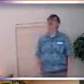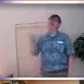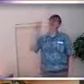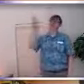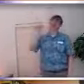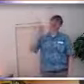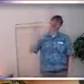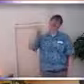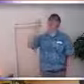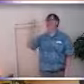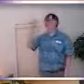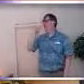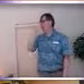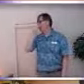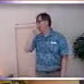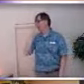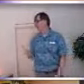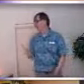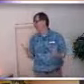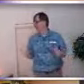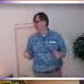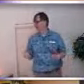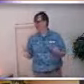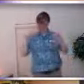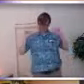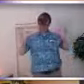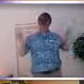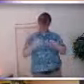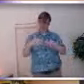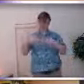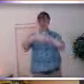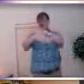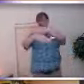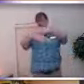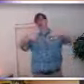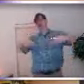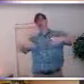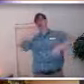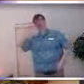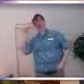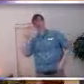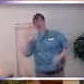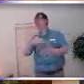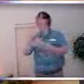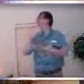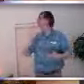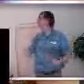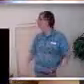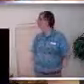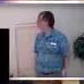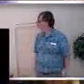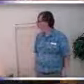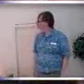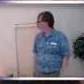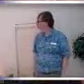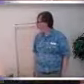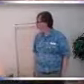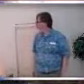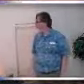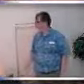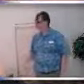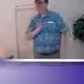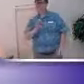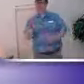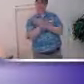or four. I want to show you this slide, this first slide here. And this is, I love